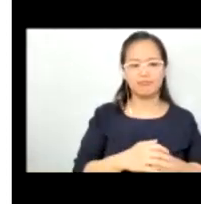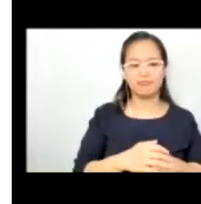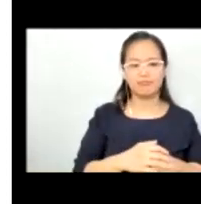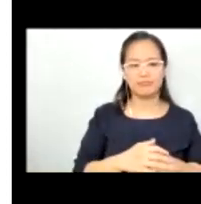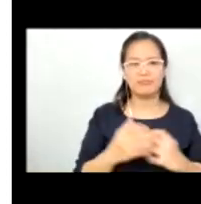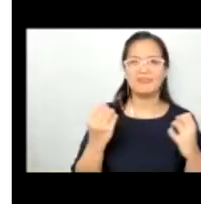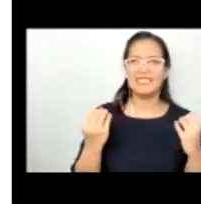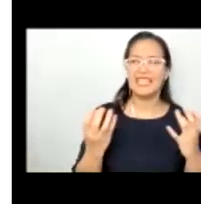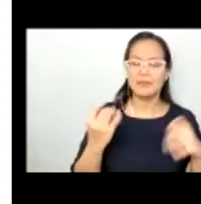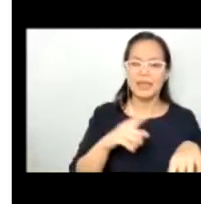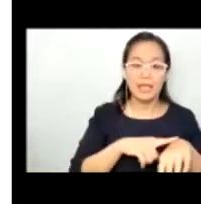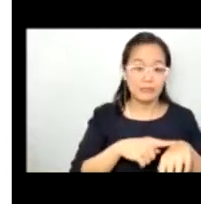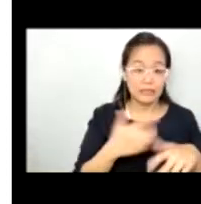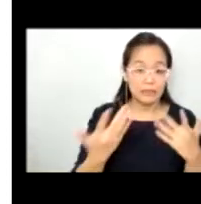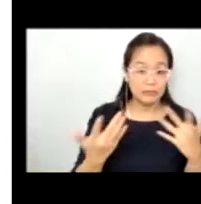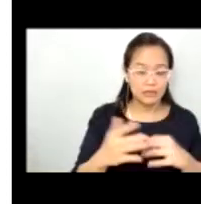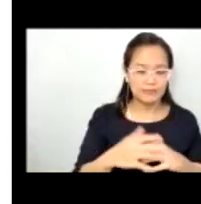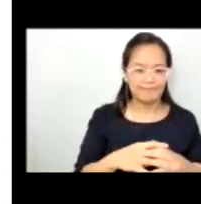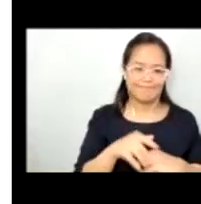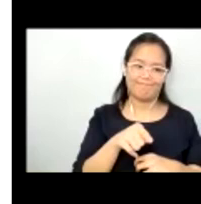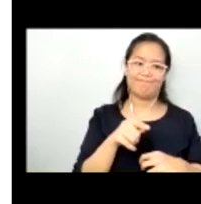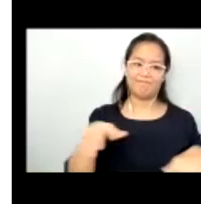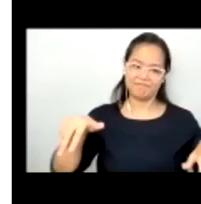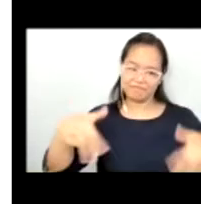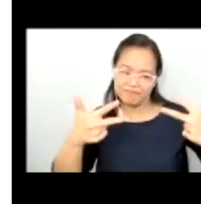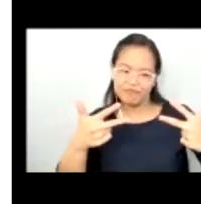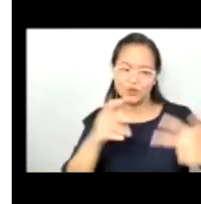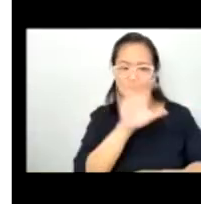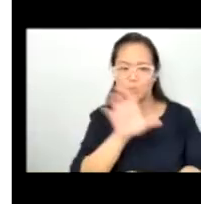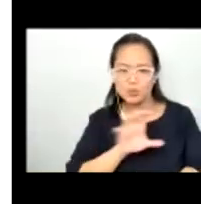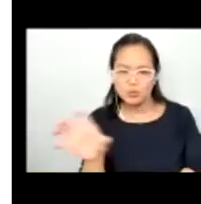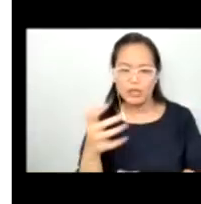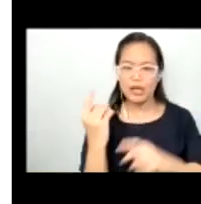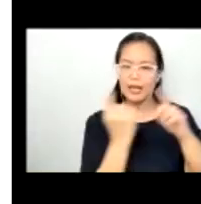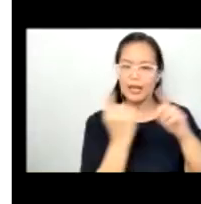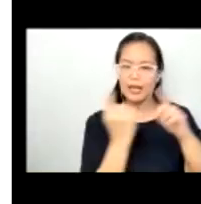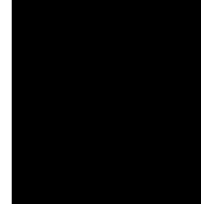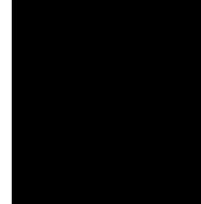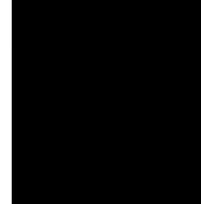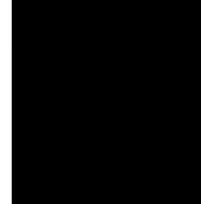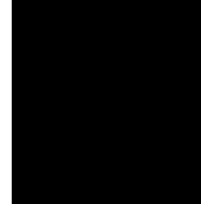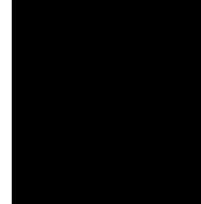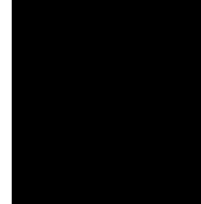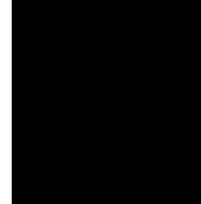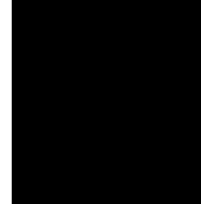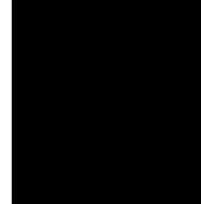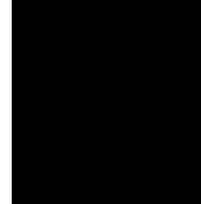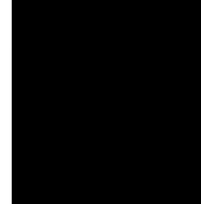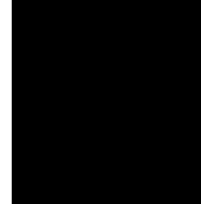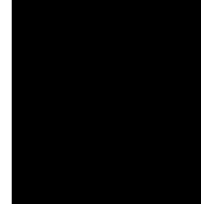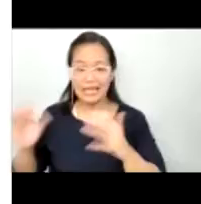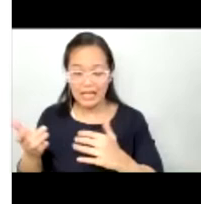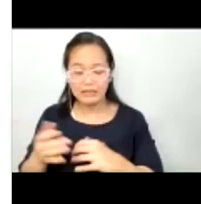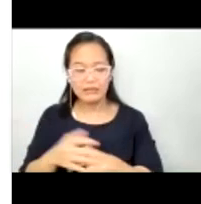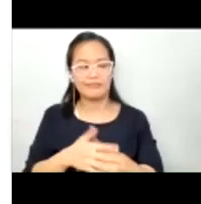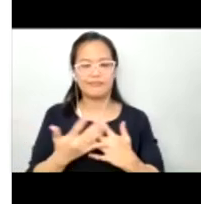times we see ourselves on Zoom. You know, we attend meetings. After the meetings, then we have our classes also on